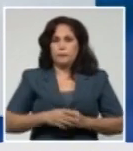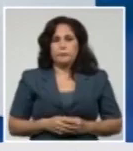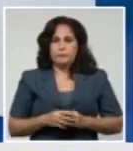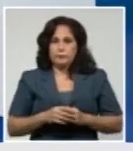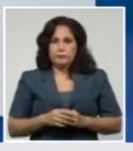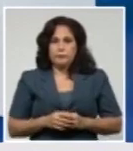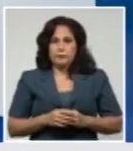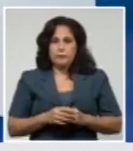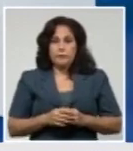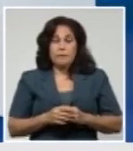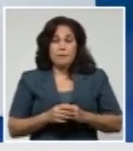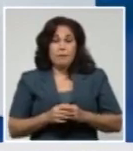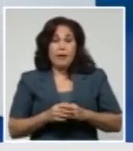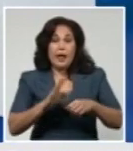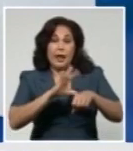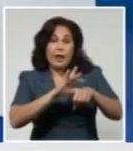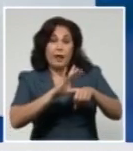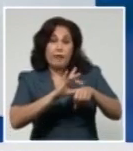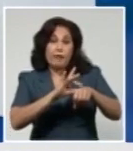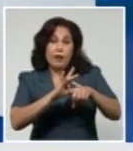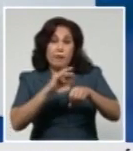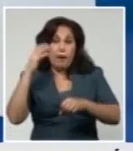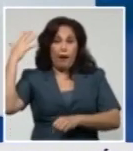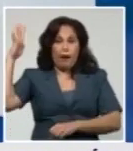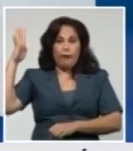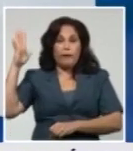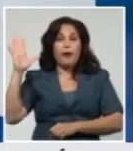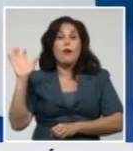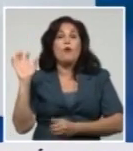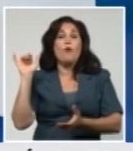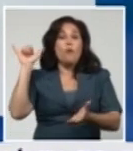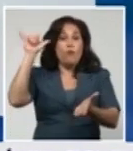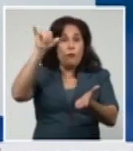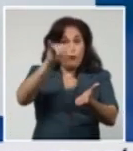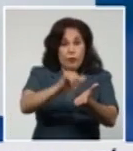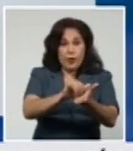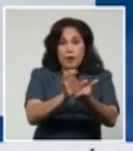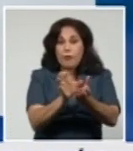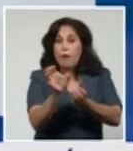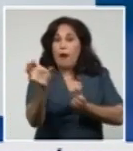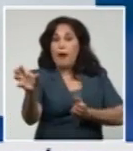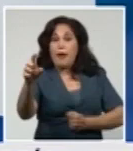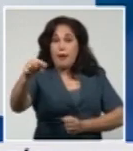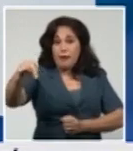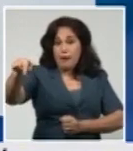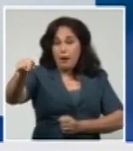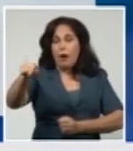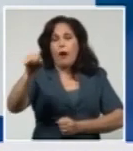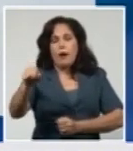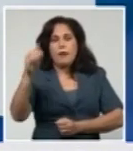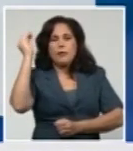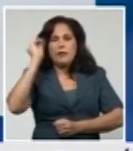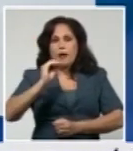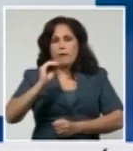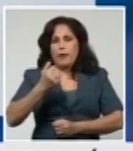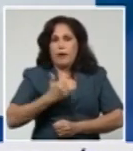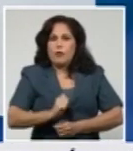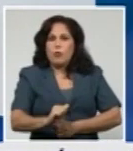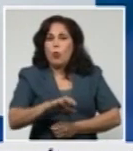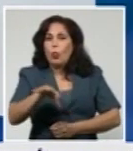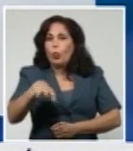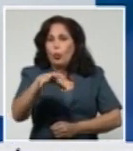Granma respectively, the case from the Isle of Youth, the 1 case from Holguín, and the other case from Santiago de